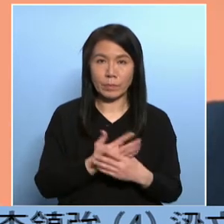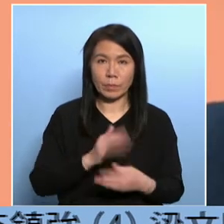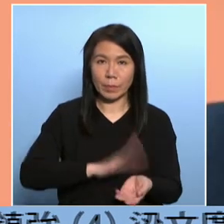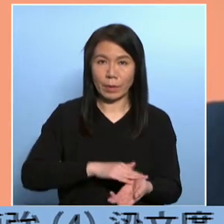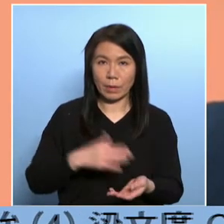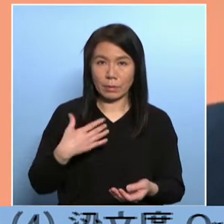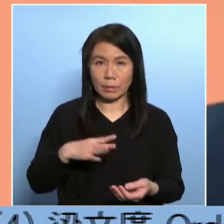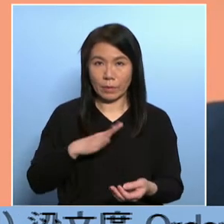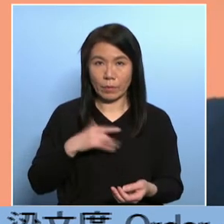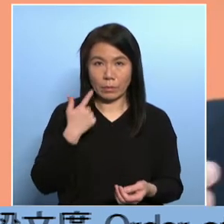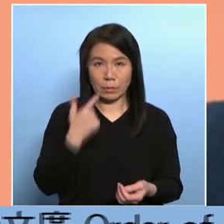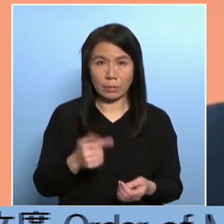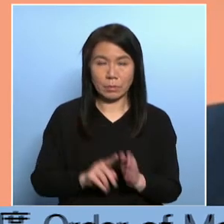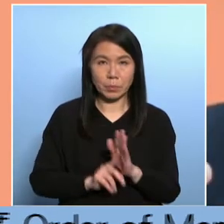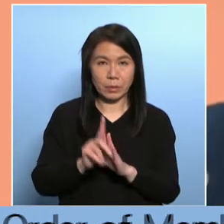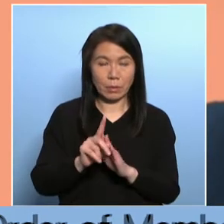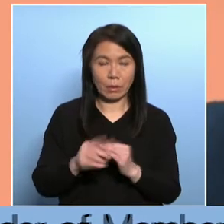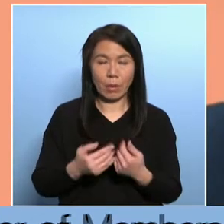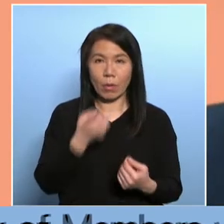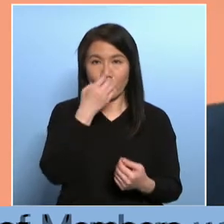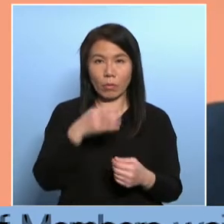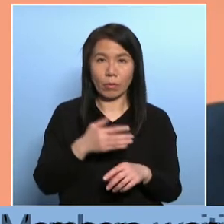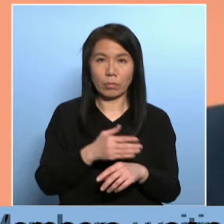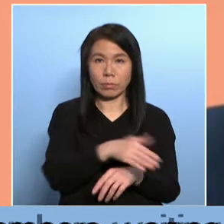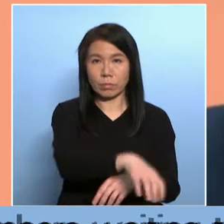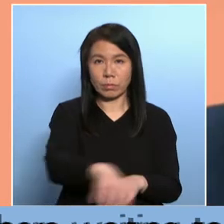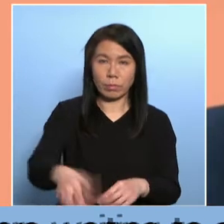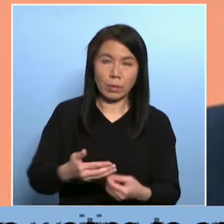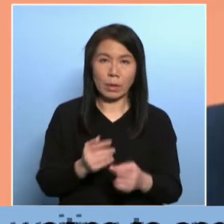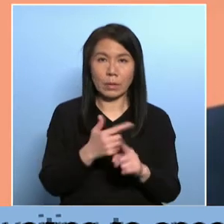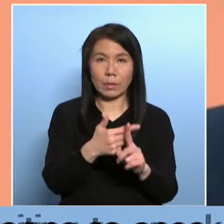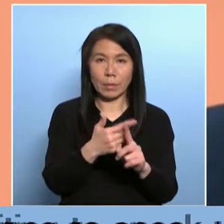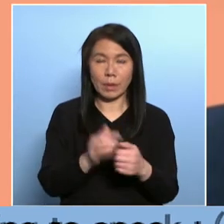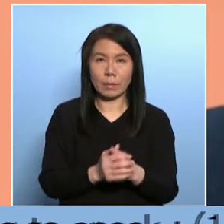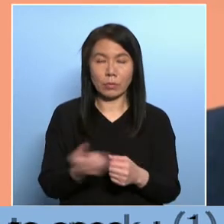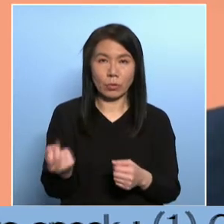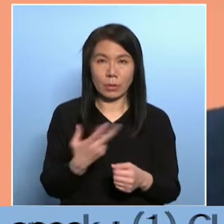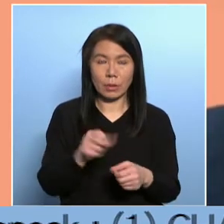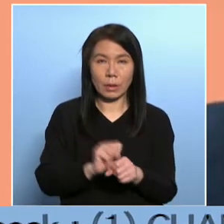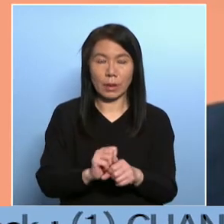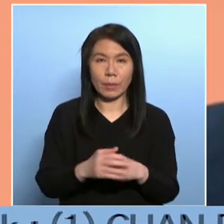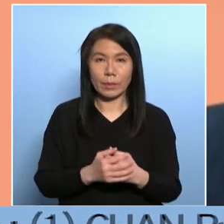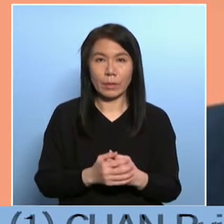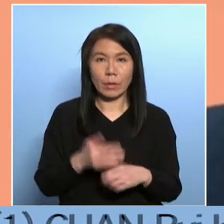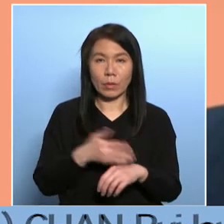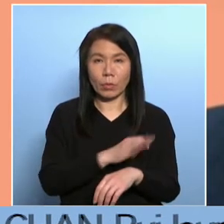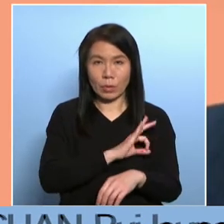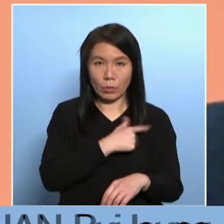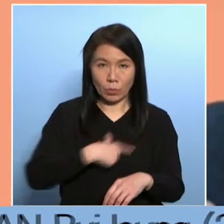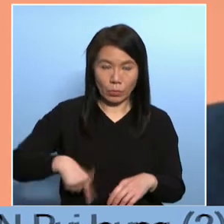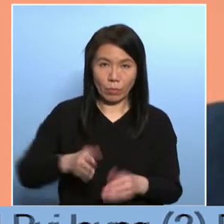we have to take a drastic measure. That is, depending on the seriousness of the